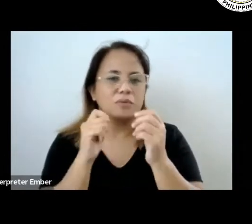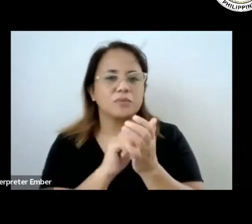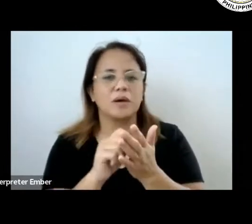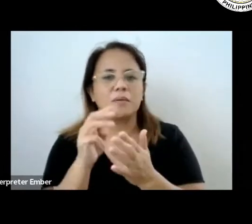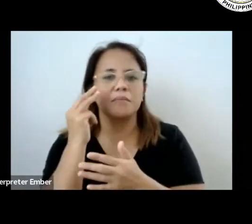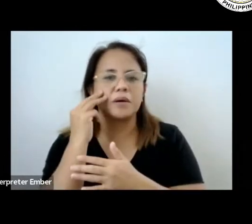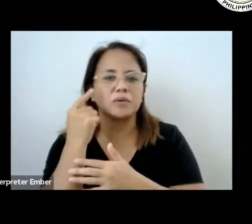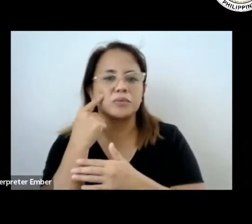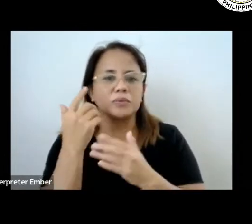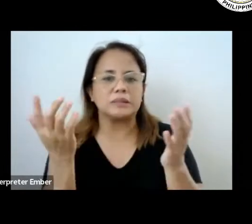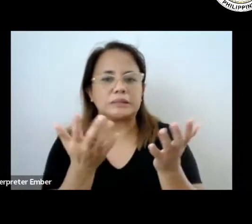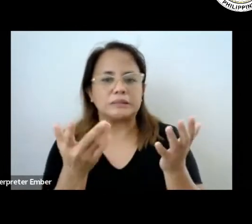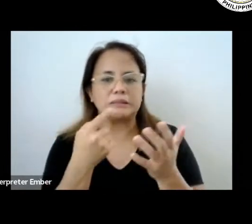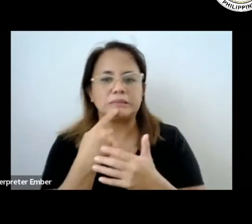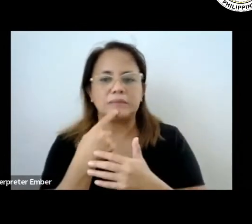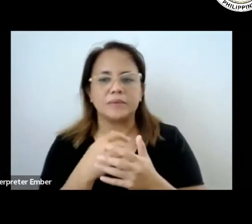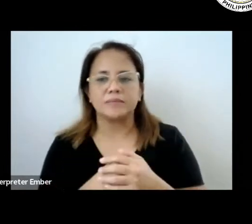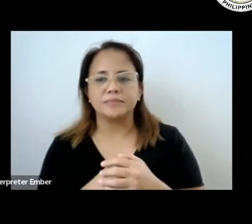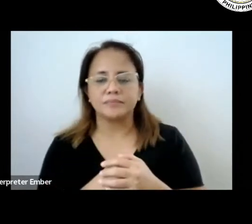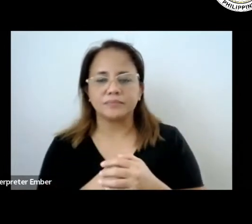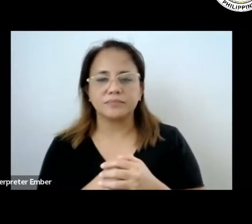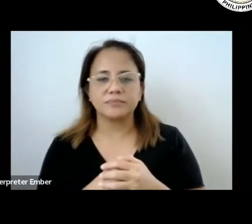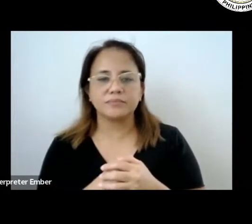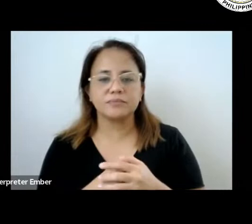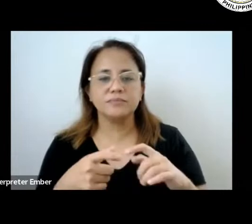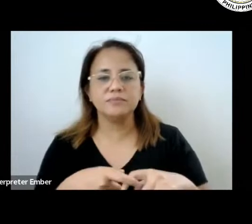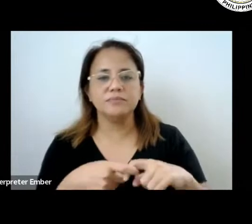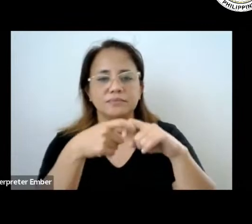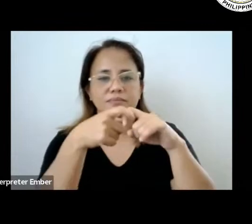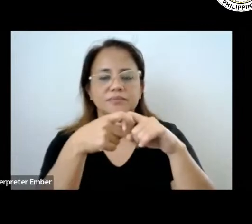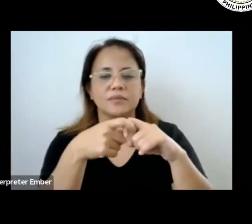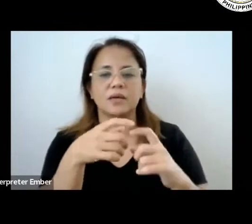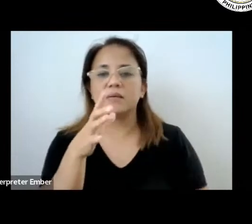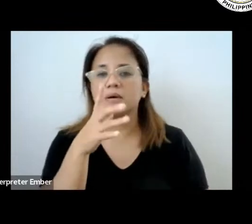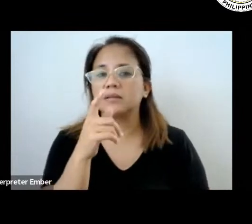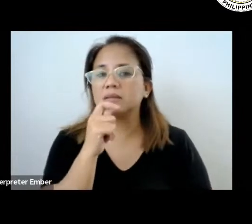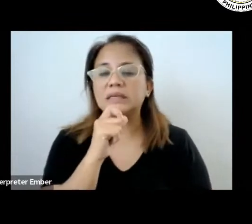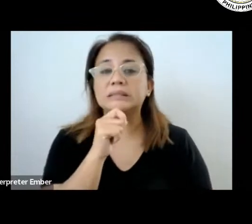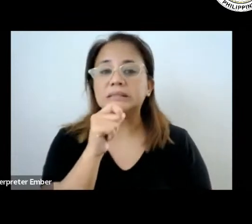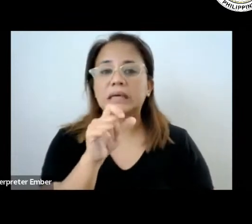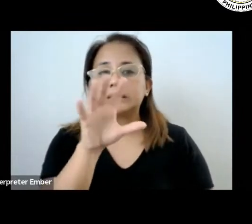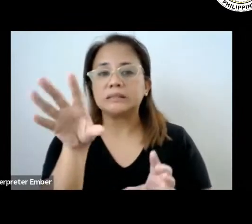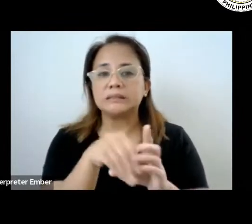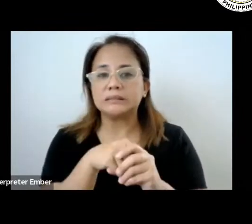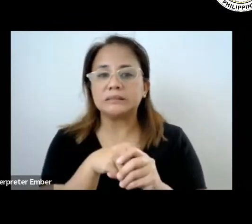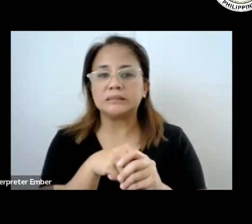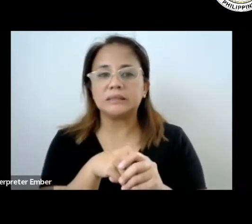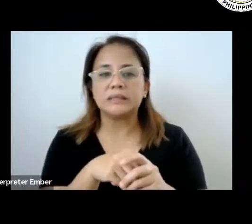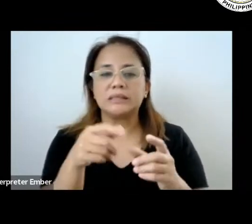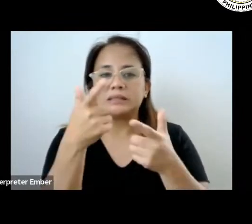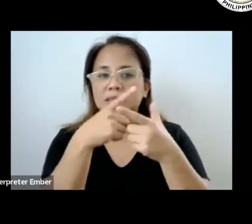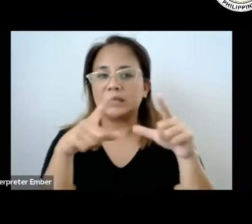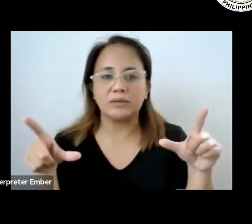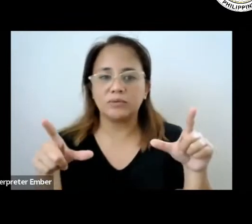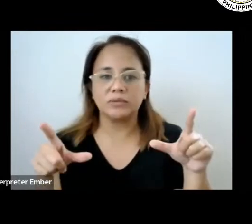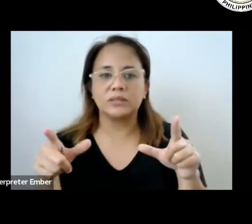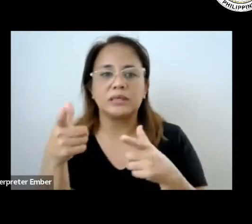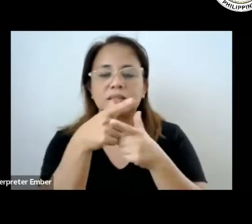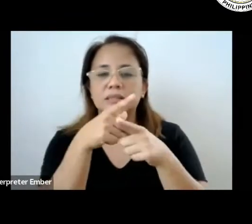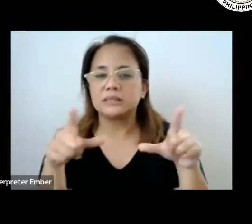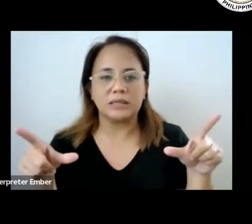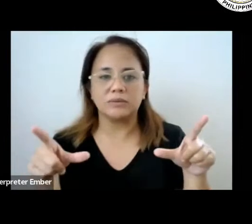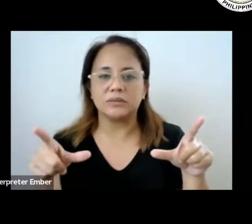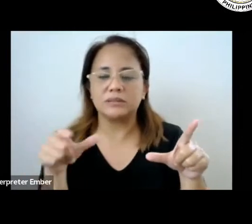also present here. The suspension of the mother tongue does not include sign language. Ang sign language continues.